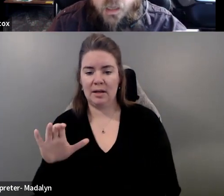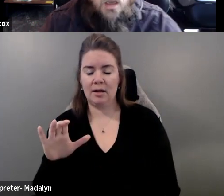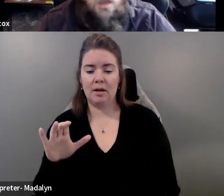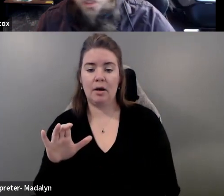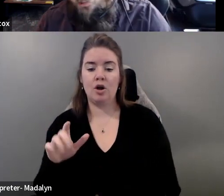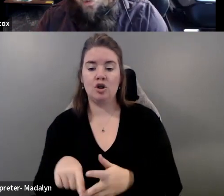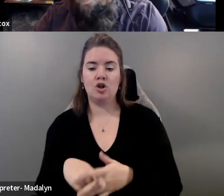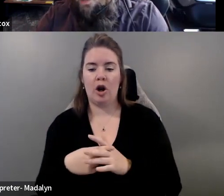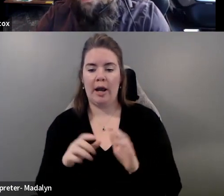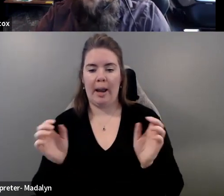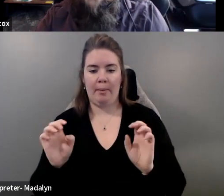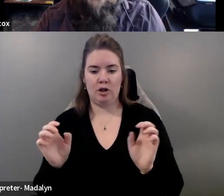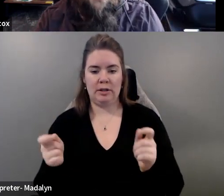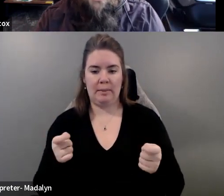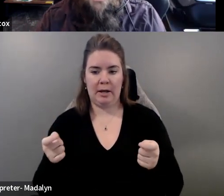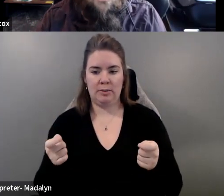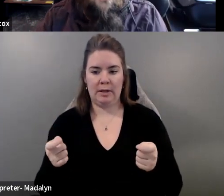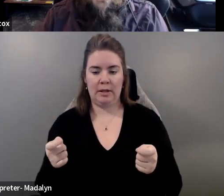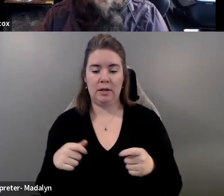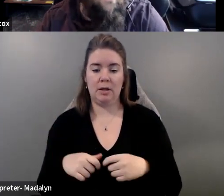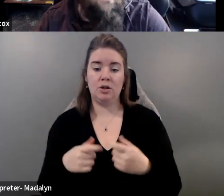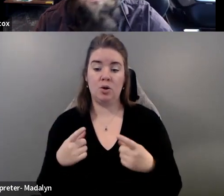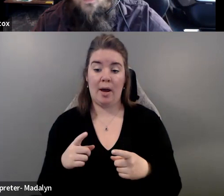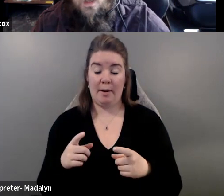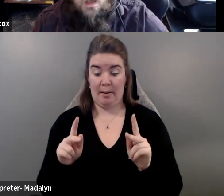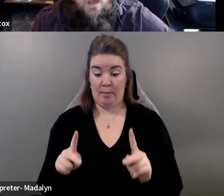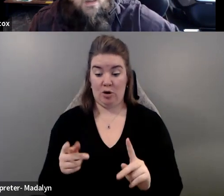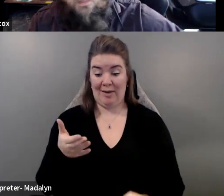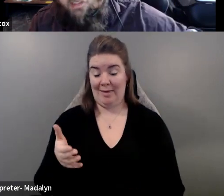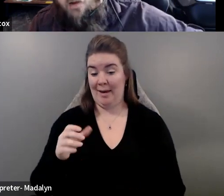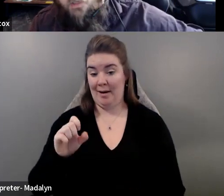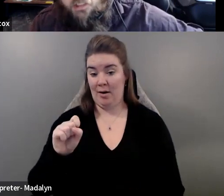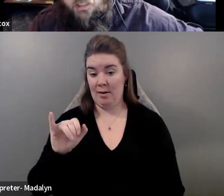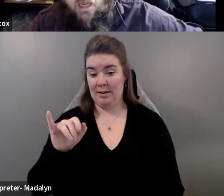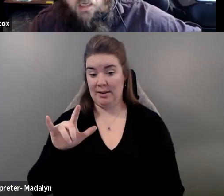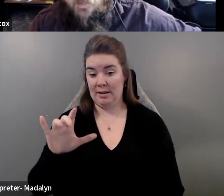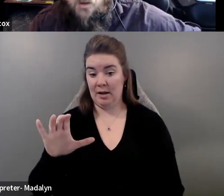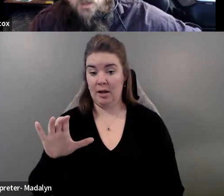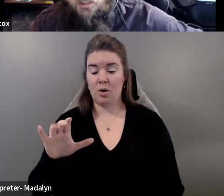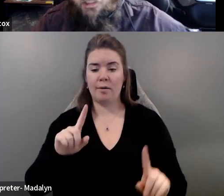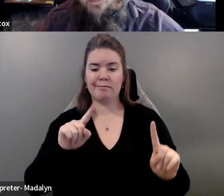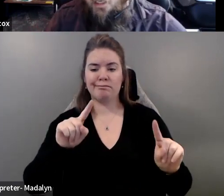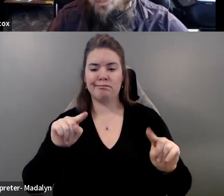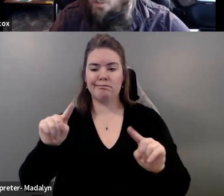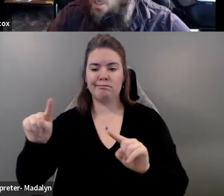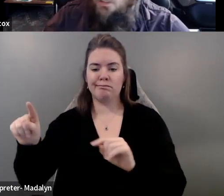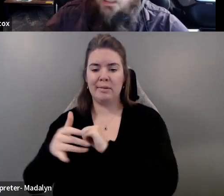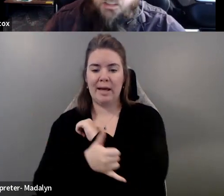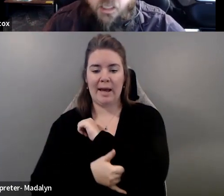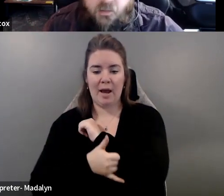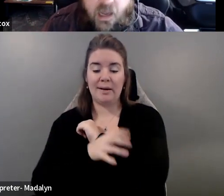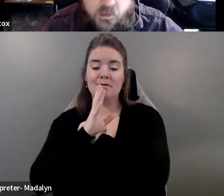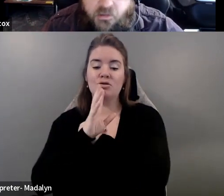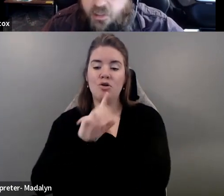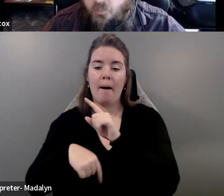management. So there's a person at the SILC who's going to the counties and talking about emergency management, talking